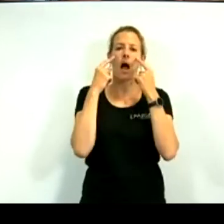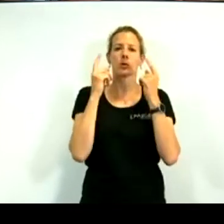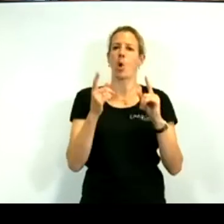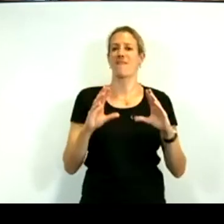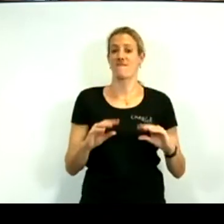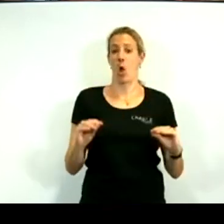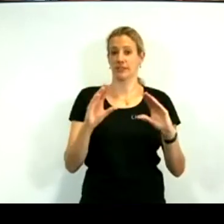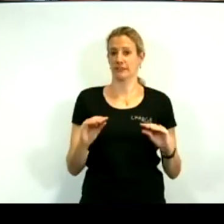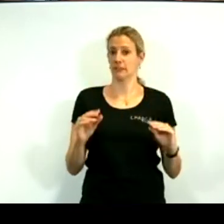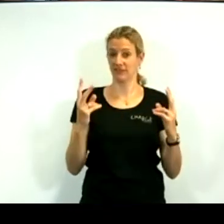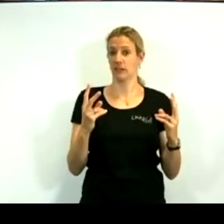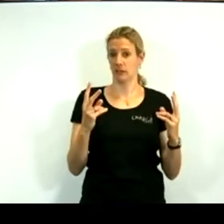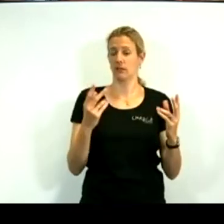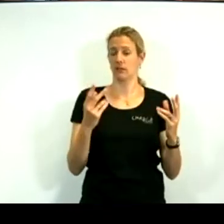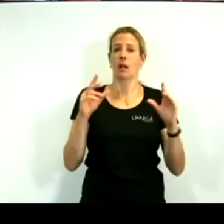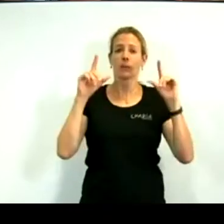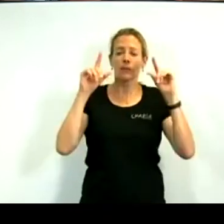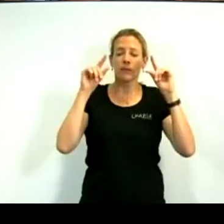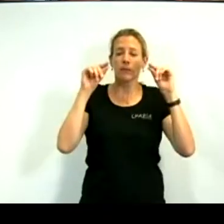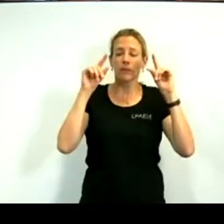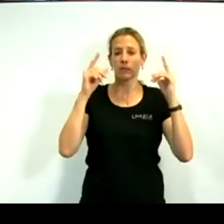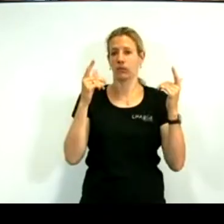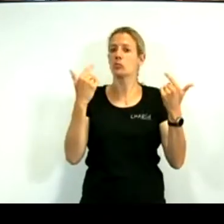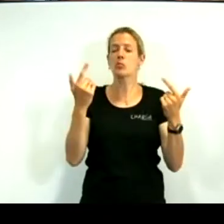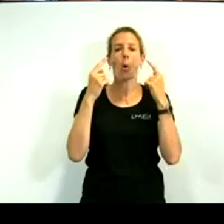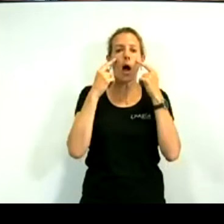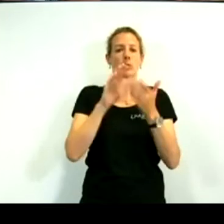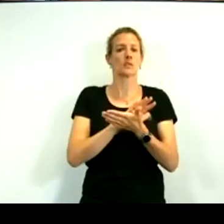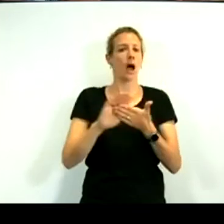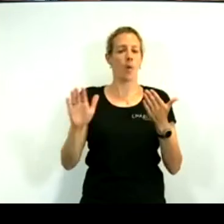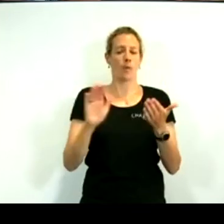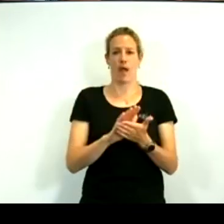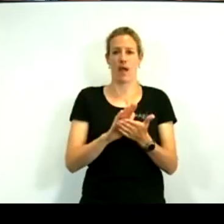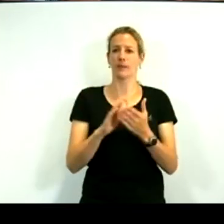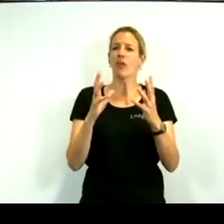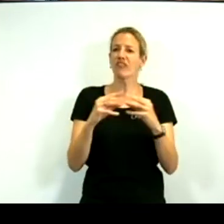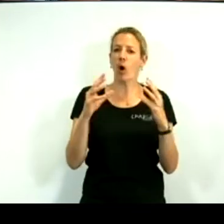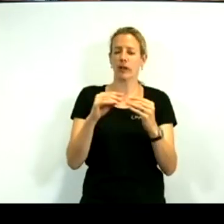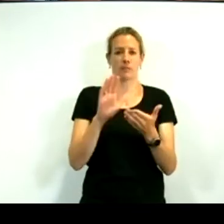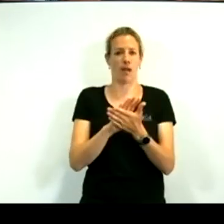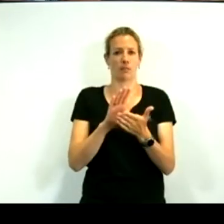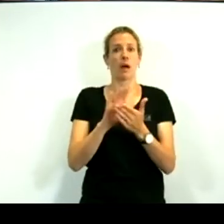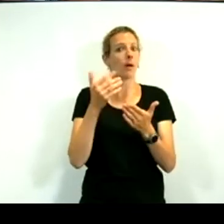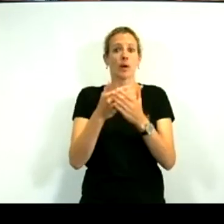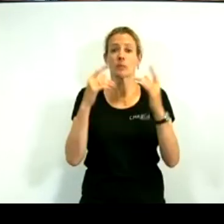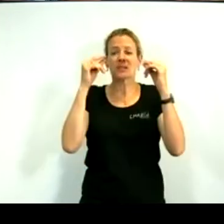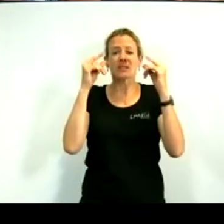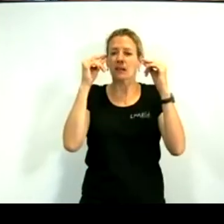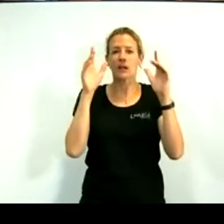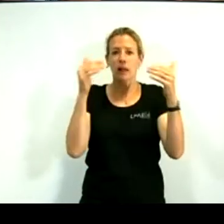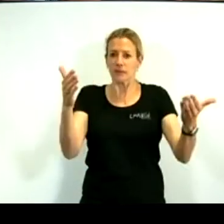and moist. So if the eyelids are not closing, that child will need drops